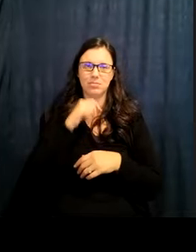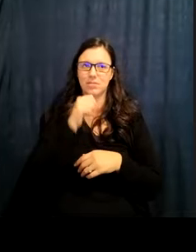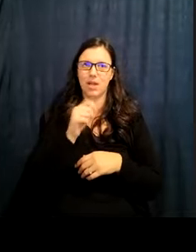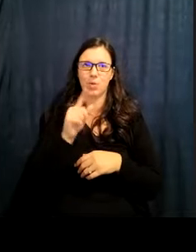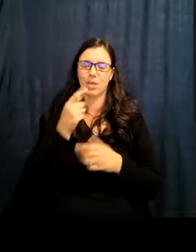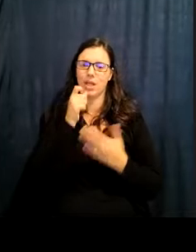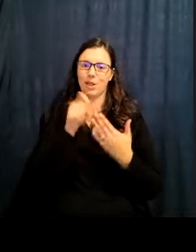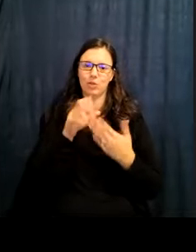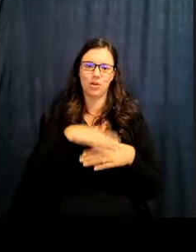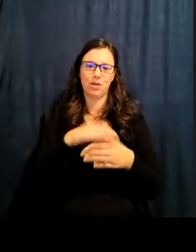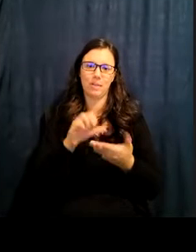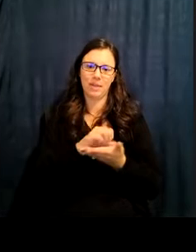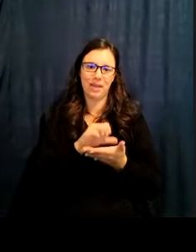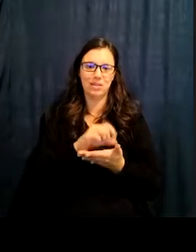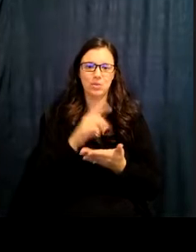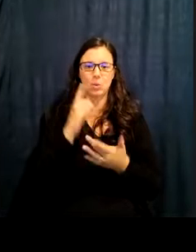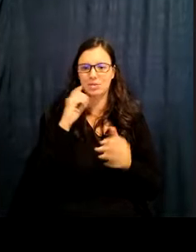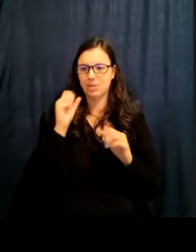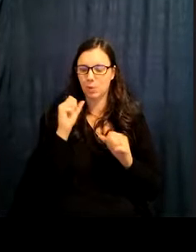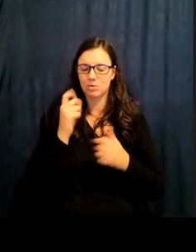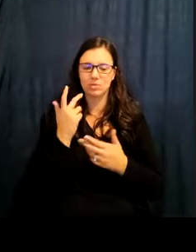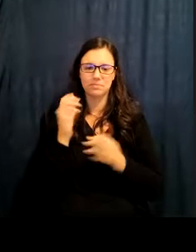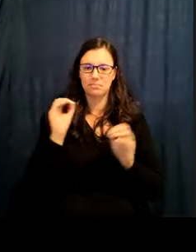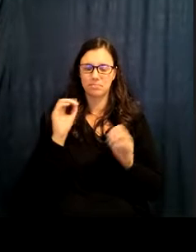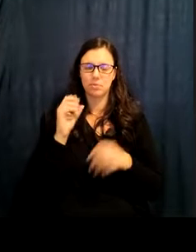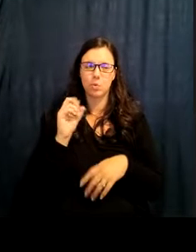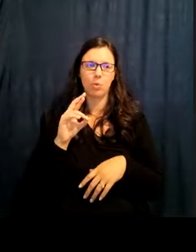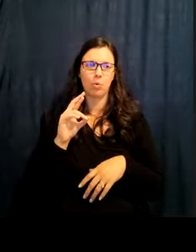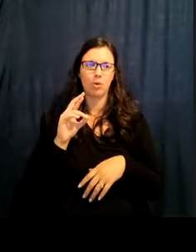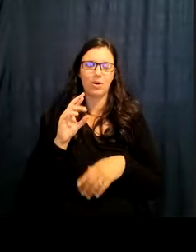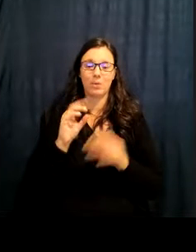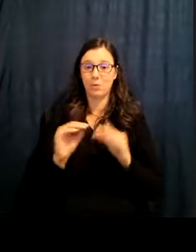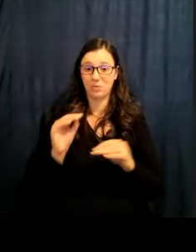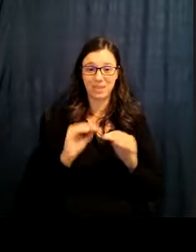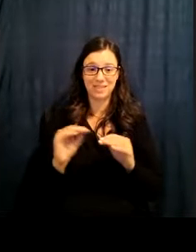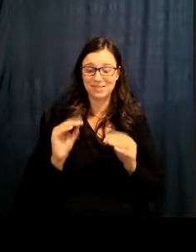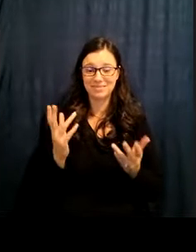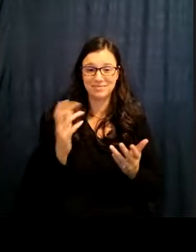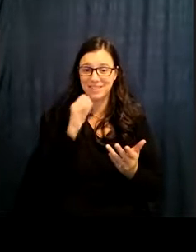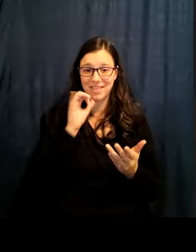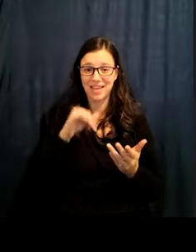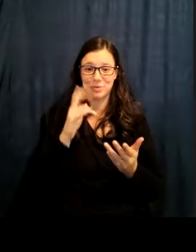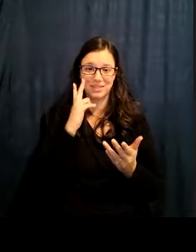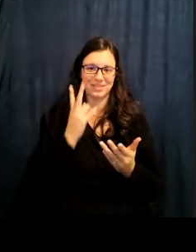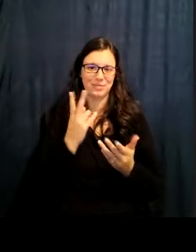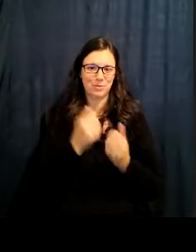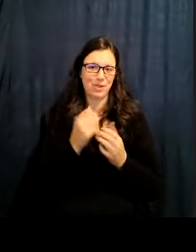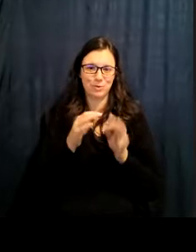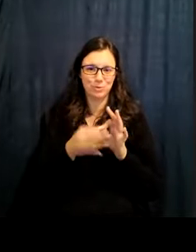letters on a page or sounds or movements, you know, as we're seeing in the interpreter.